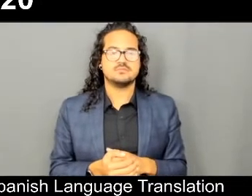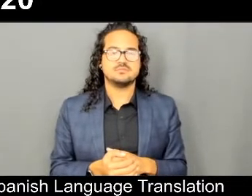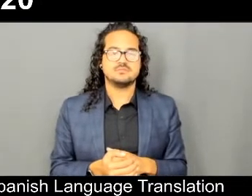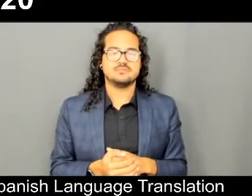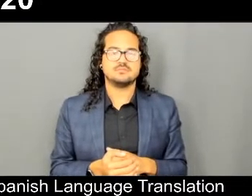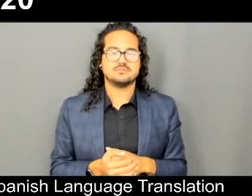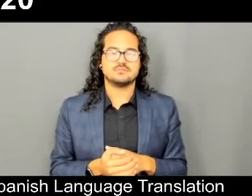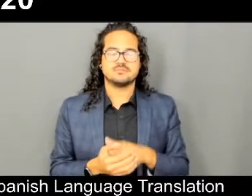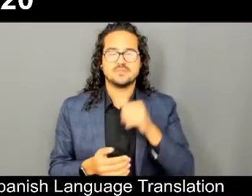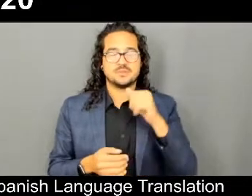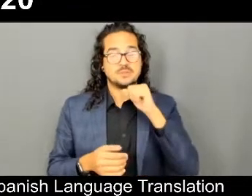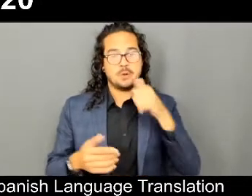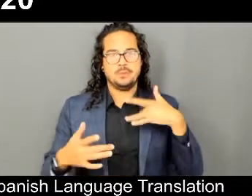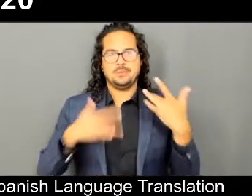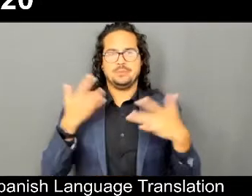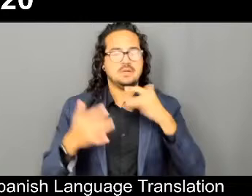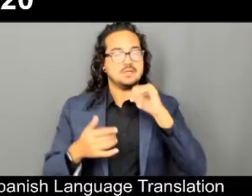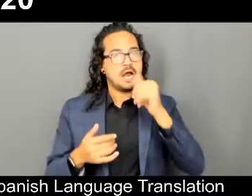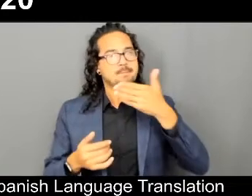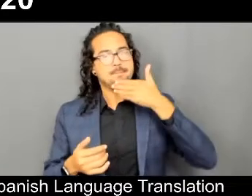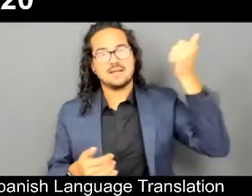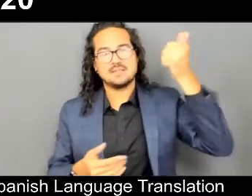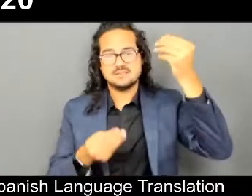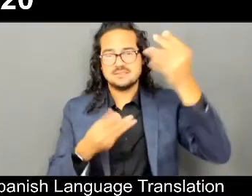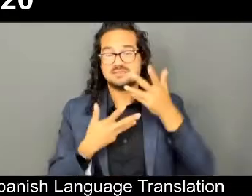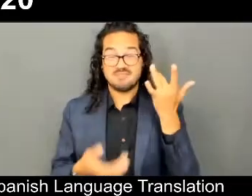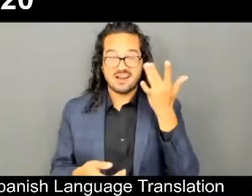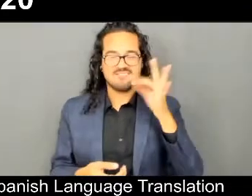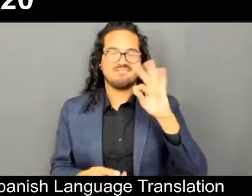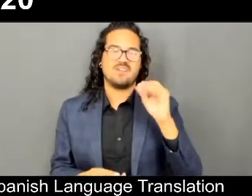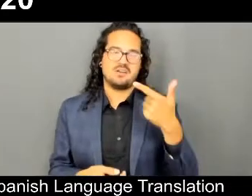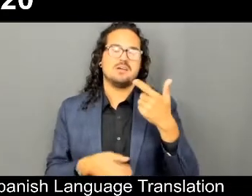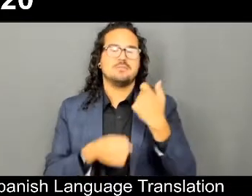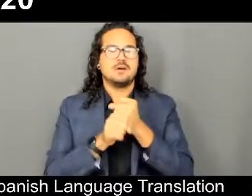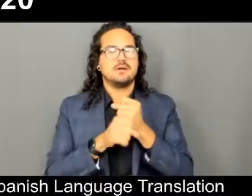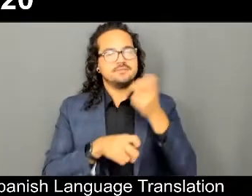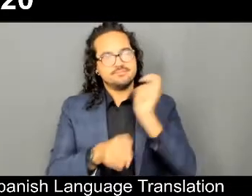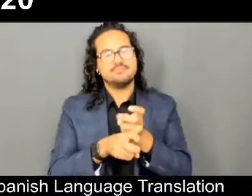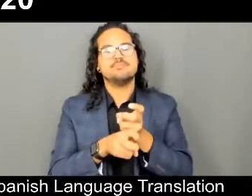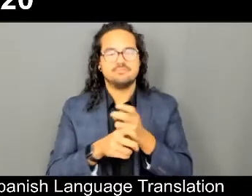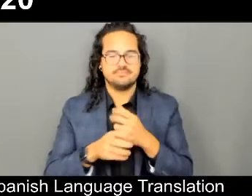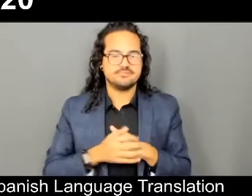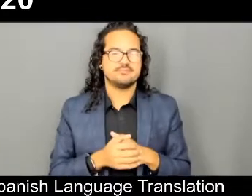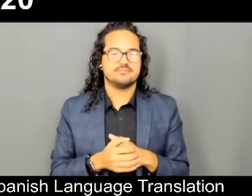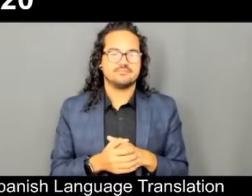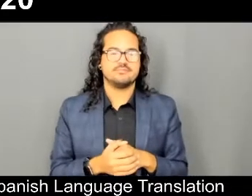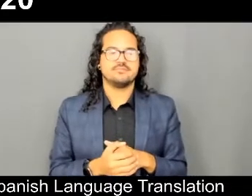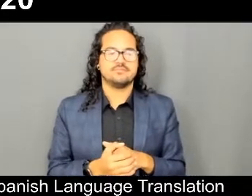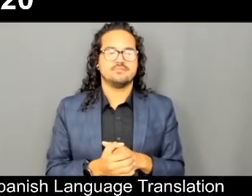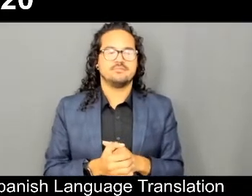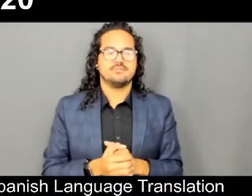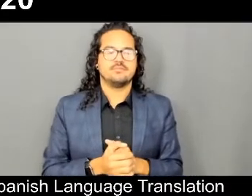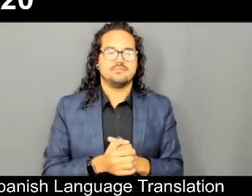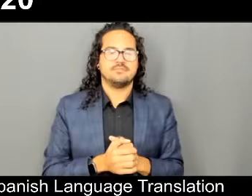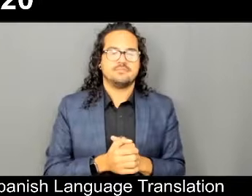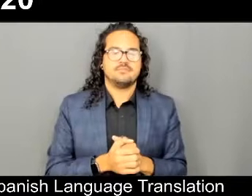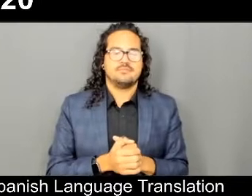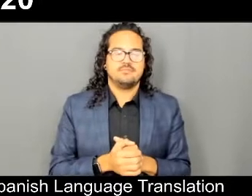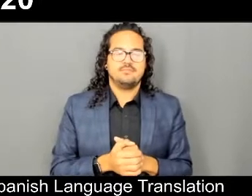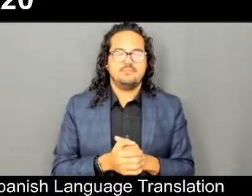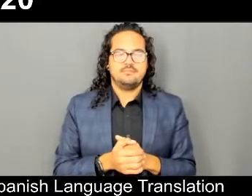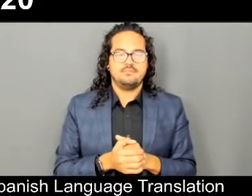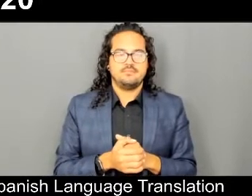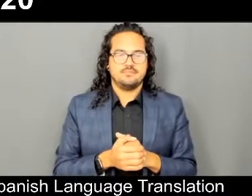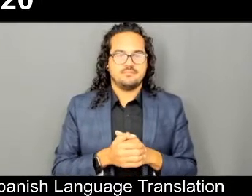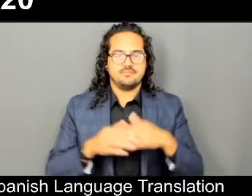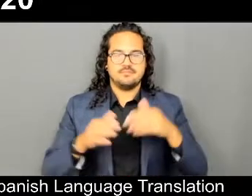through that cloud layer that has all that moisture in there and give us that clean data. One of the things that we will be doing with our the infrared